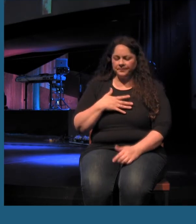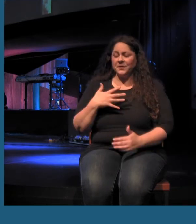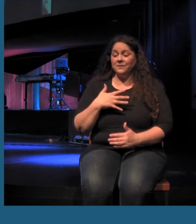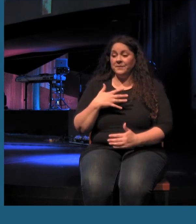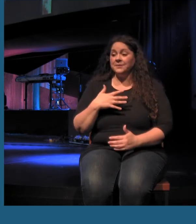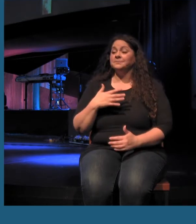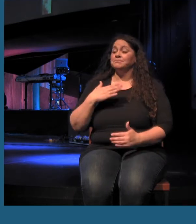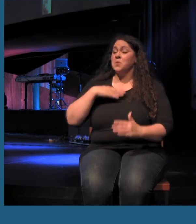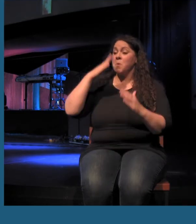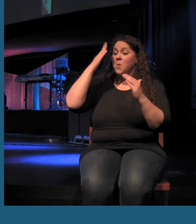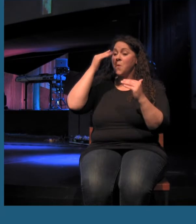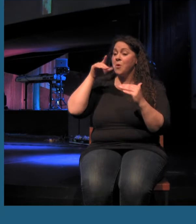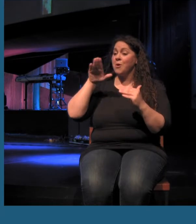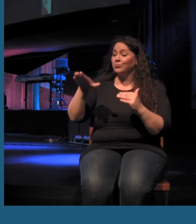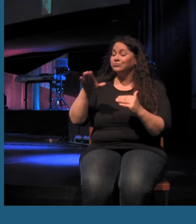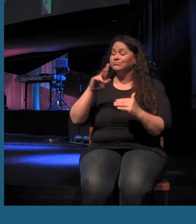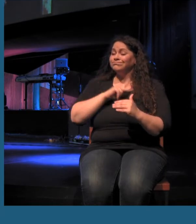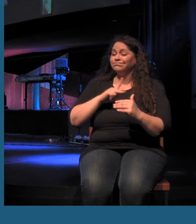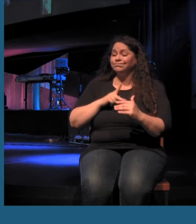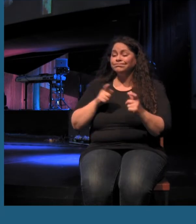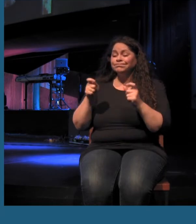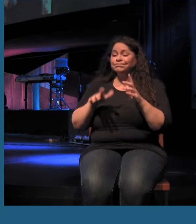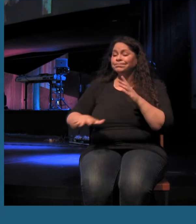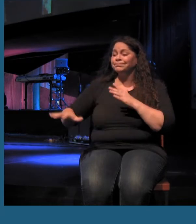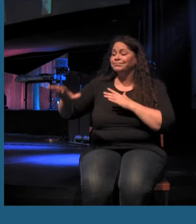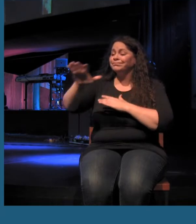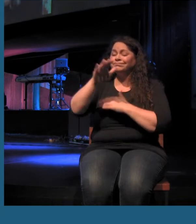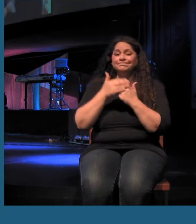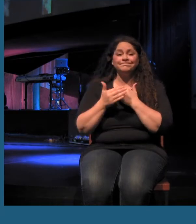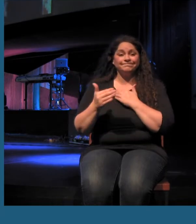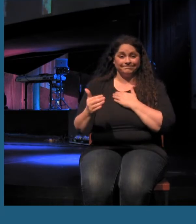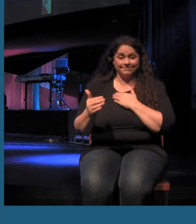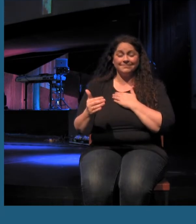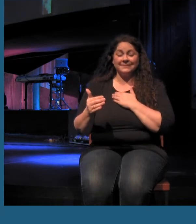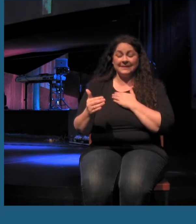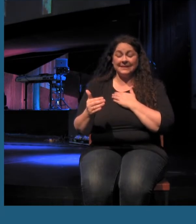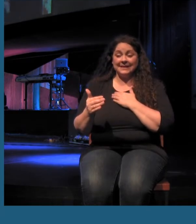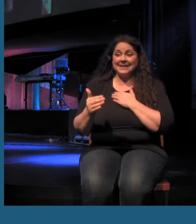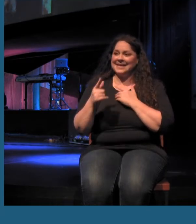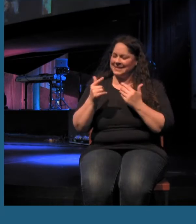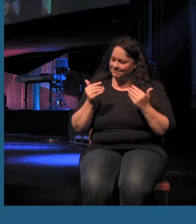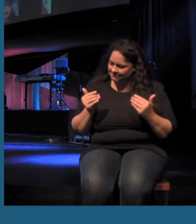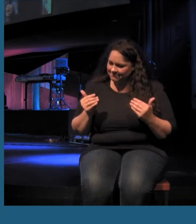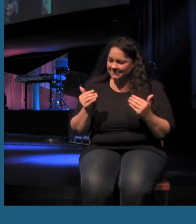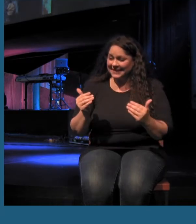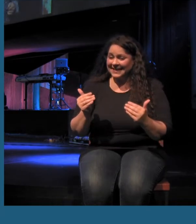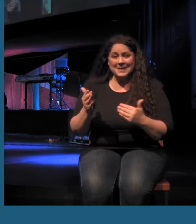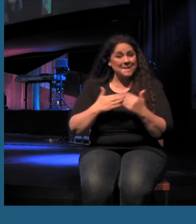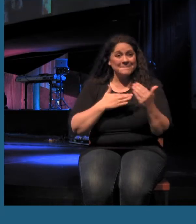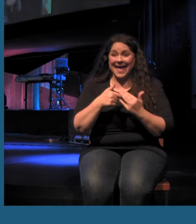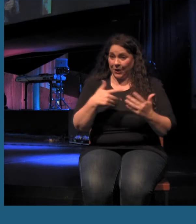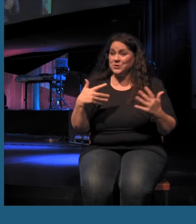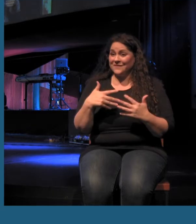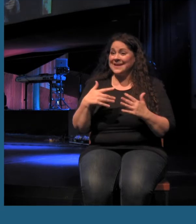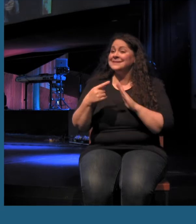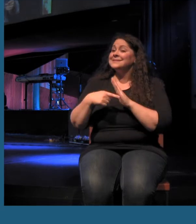king." He took that step even while he was afraid. You know, sometimes when we accomplish something for